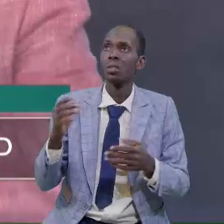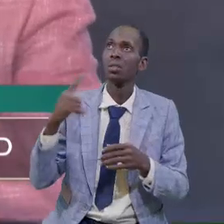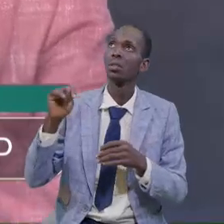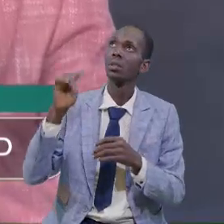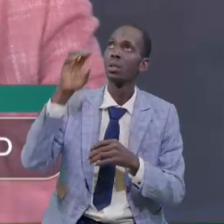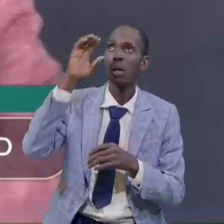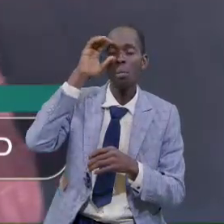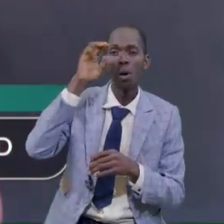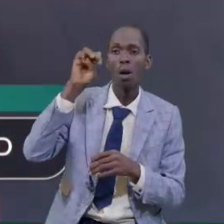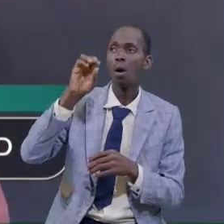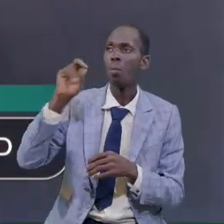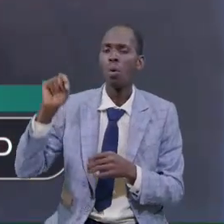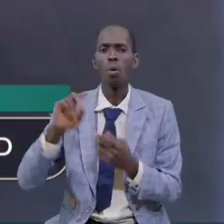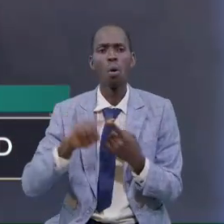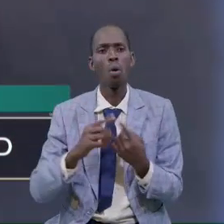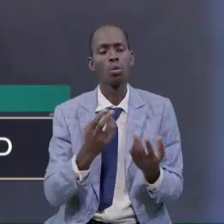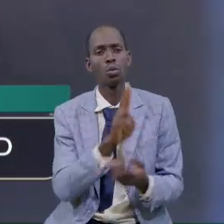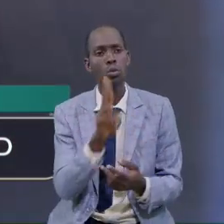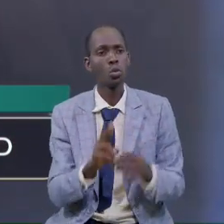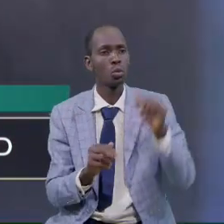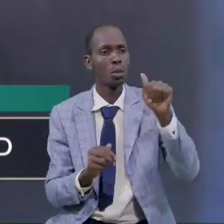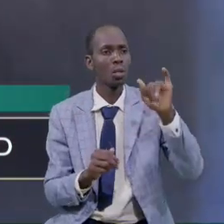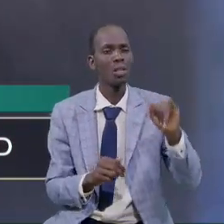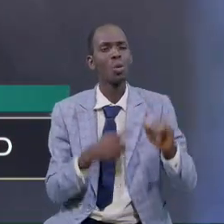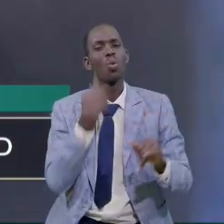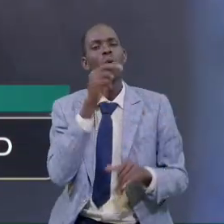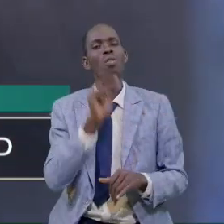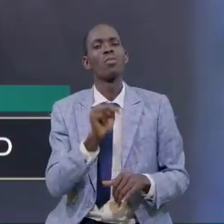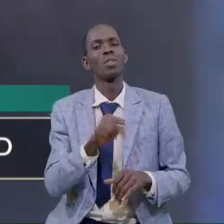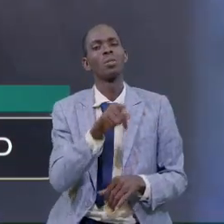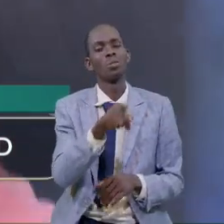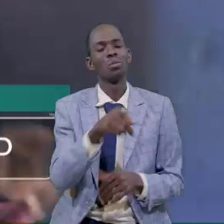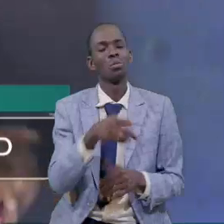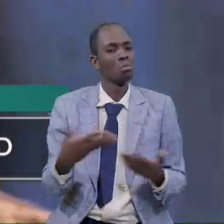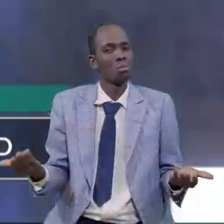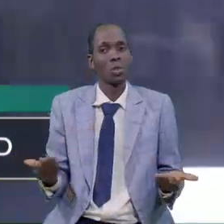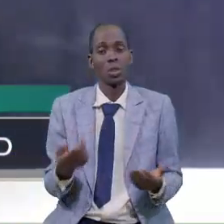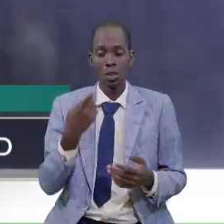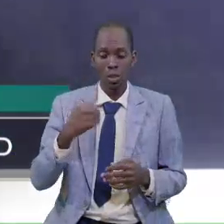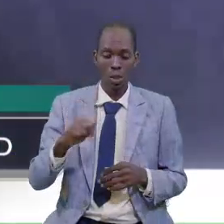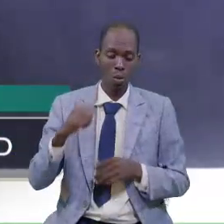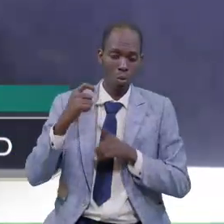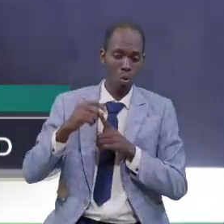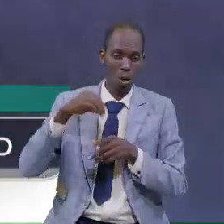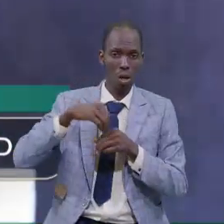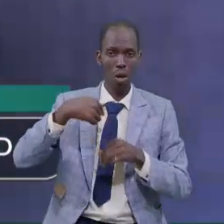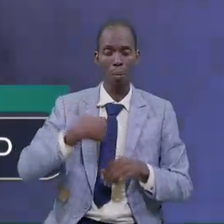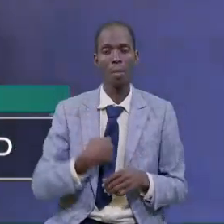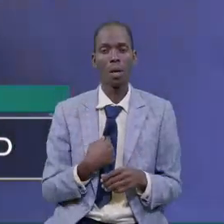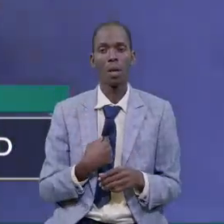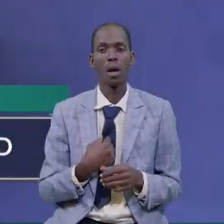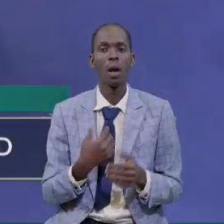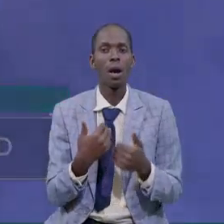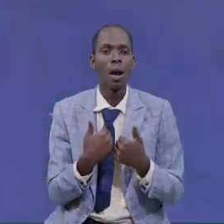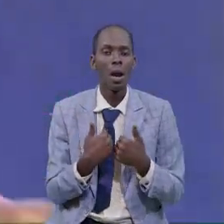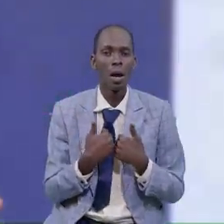be done. Who needs you anyway? The world in me, number one, has to be